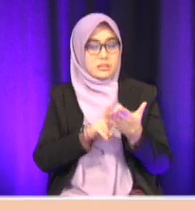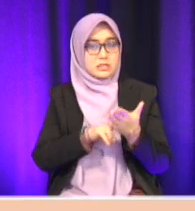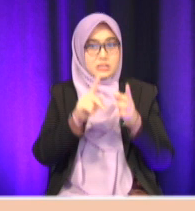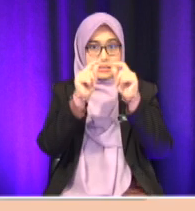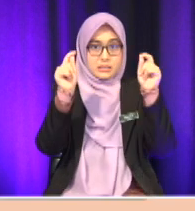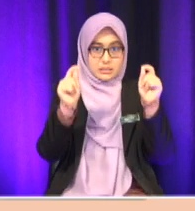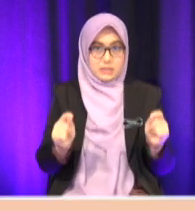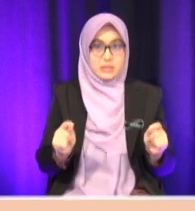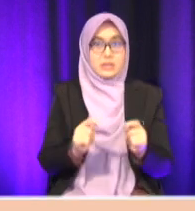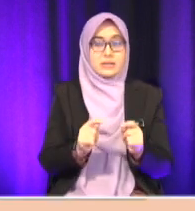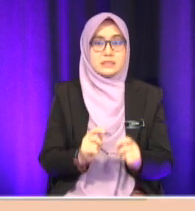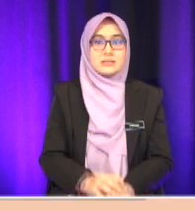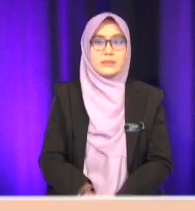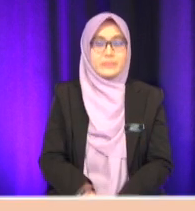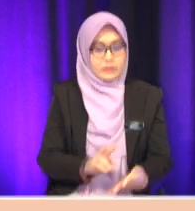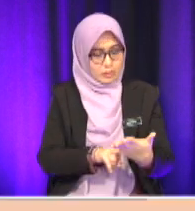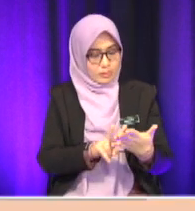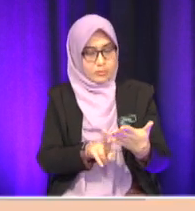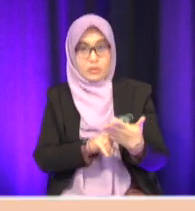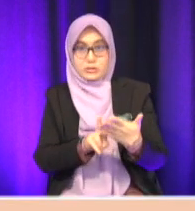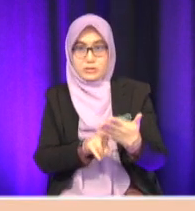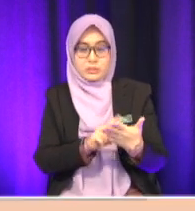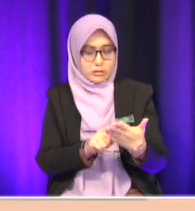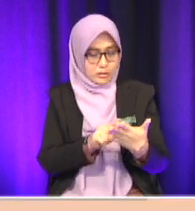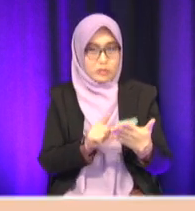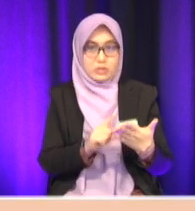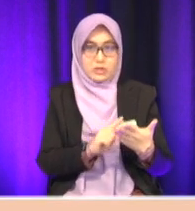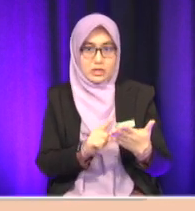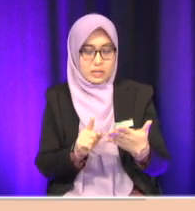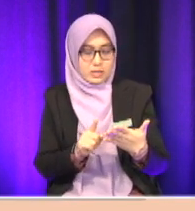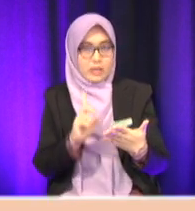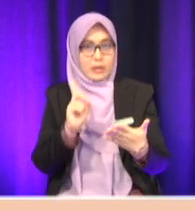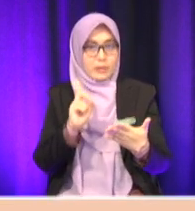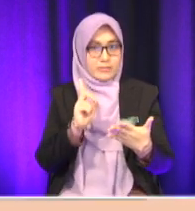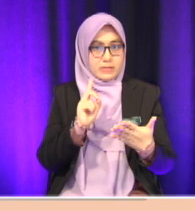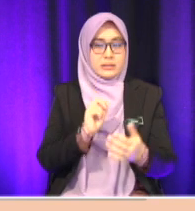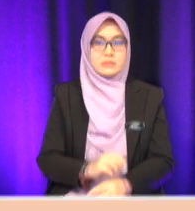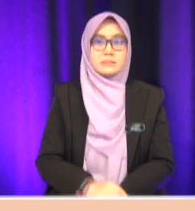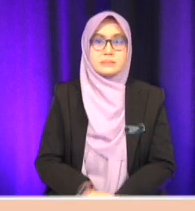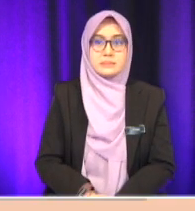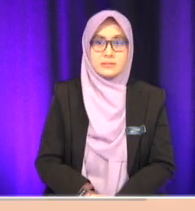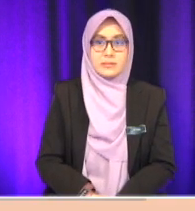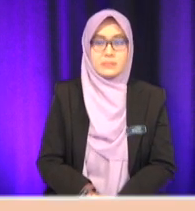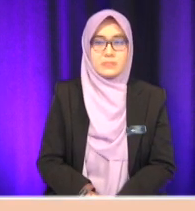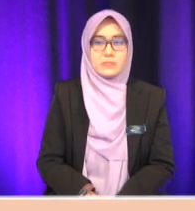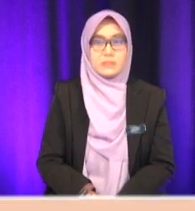Okay, so Tea is a work of art and requires a master to draw out its best